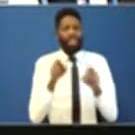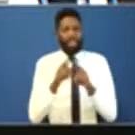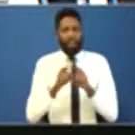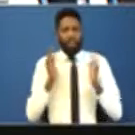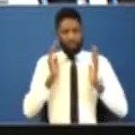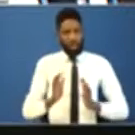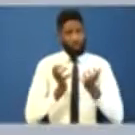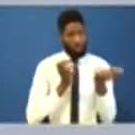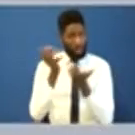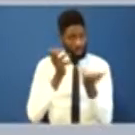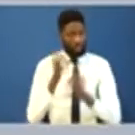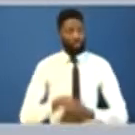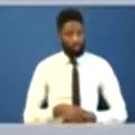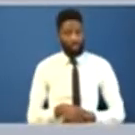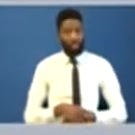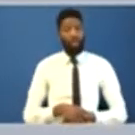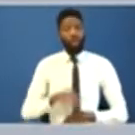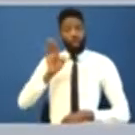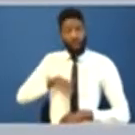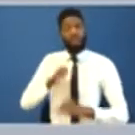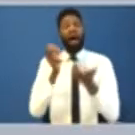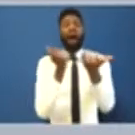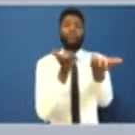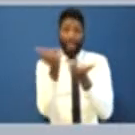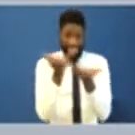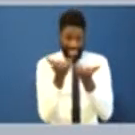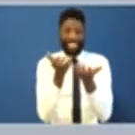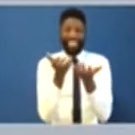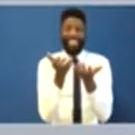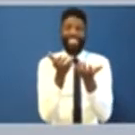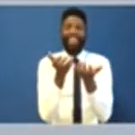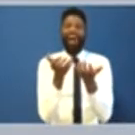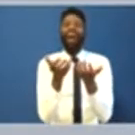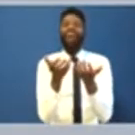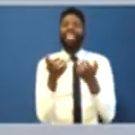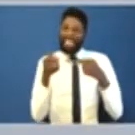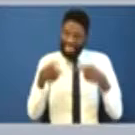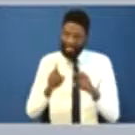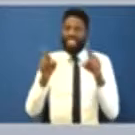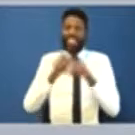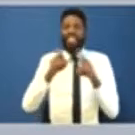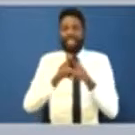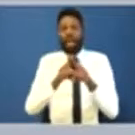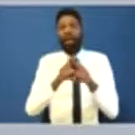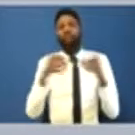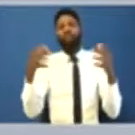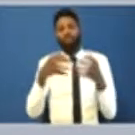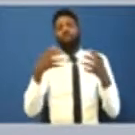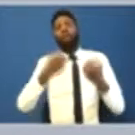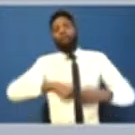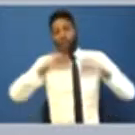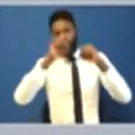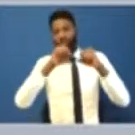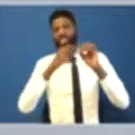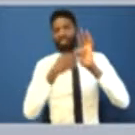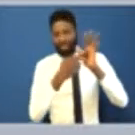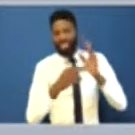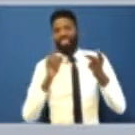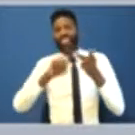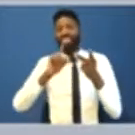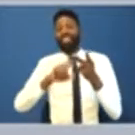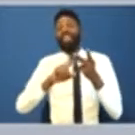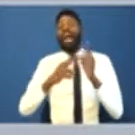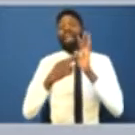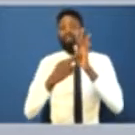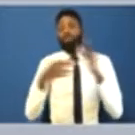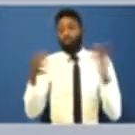person a business woman present an employer present a mother and present